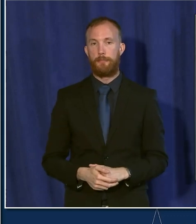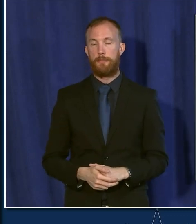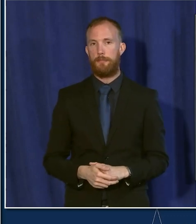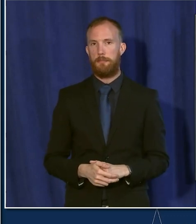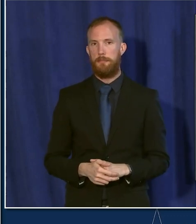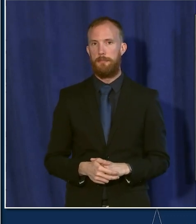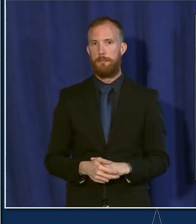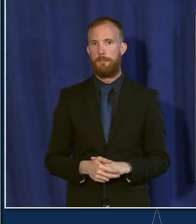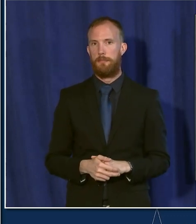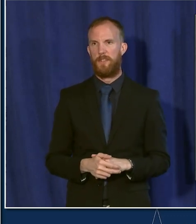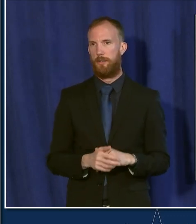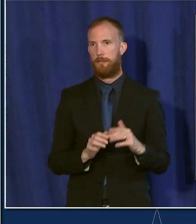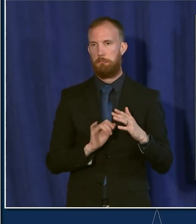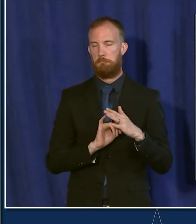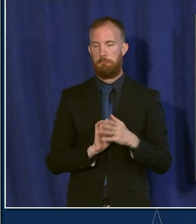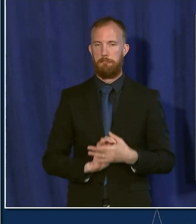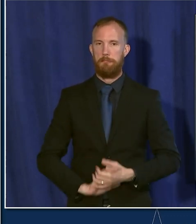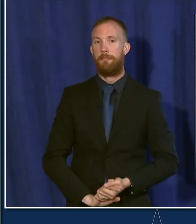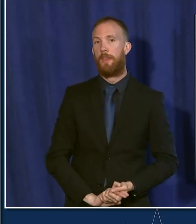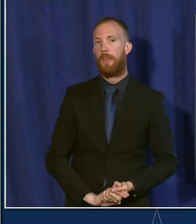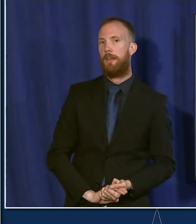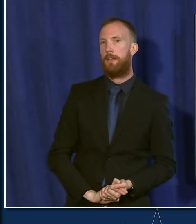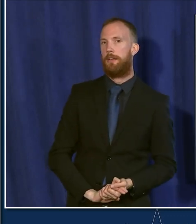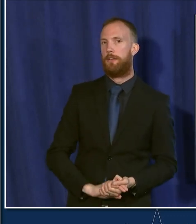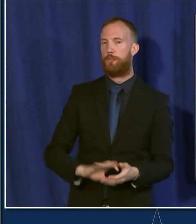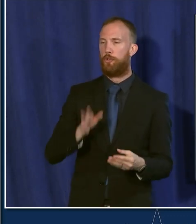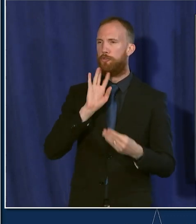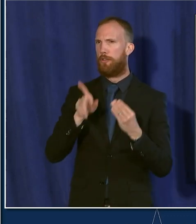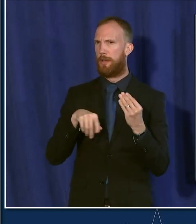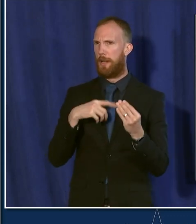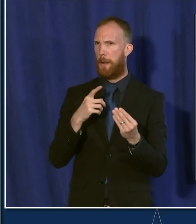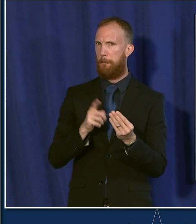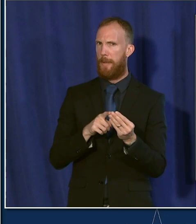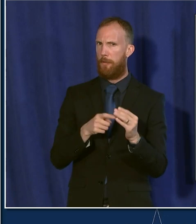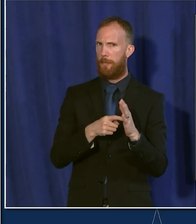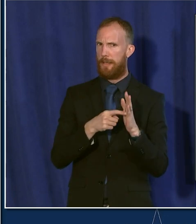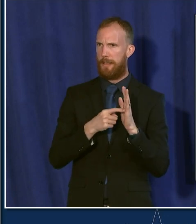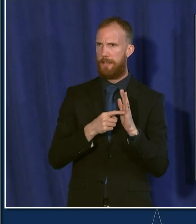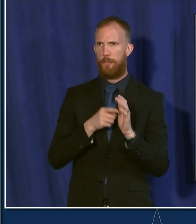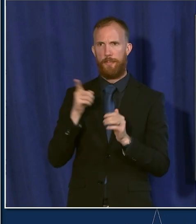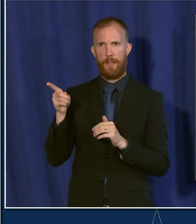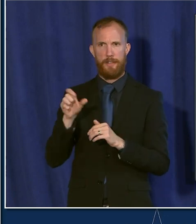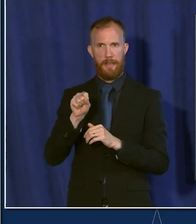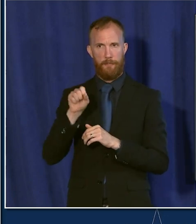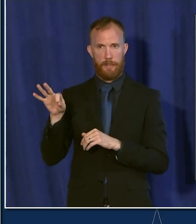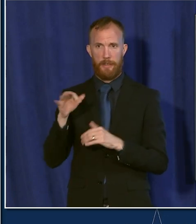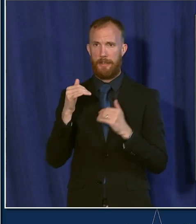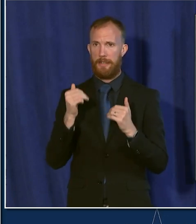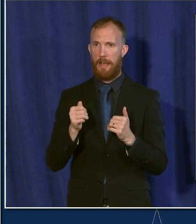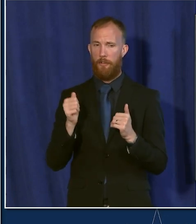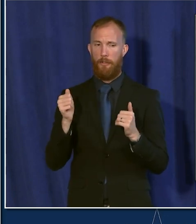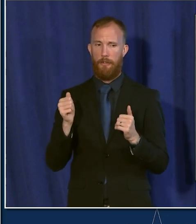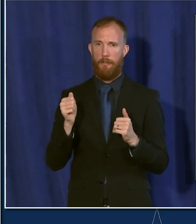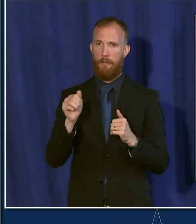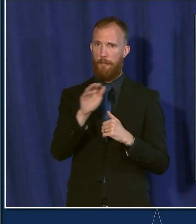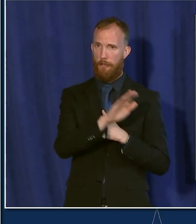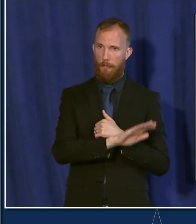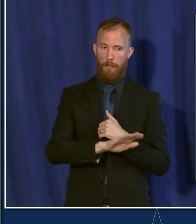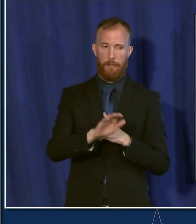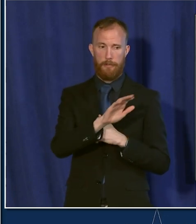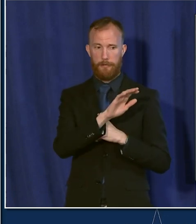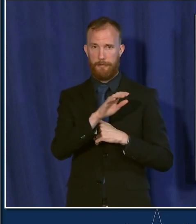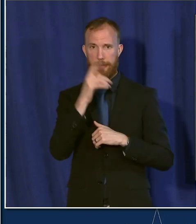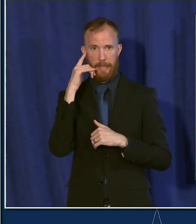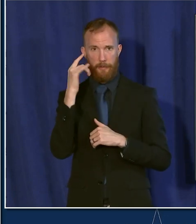Returning to the matter of mandates, since we spoke last, it was just San Francisco. Now it's the whole state of California. It's New York City, which I imagine is the biggest